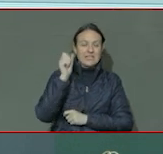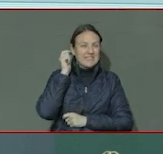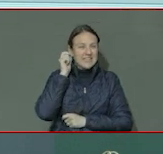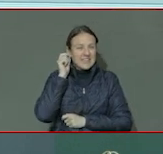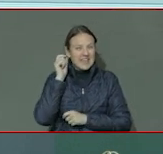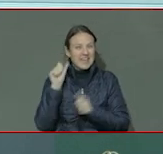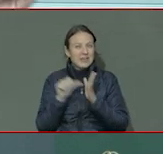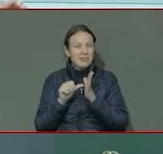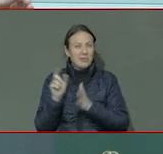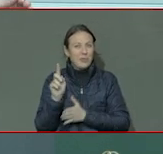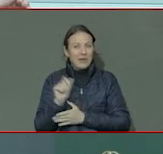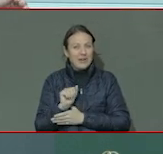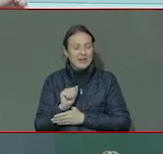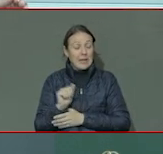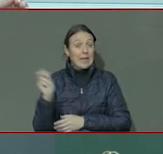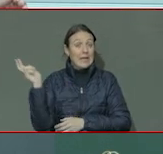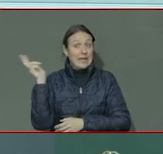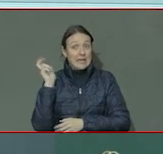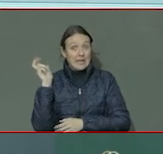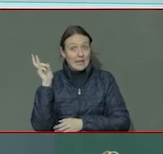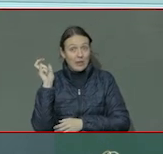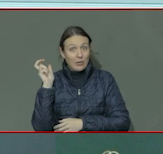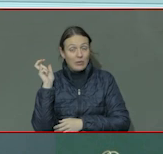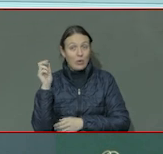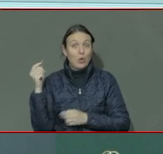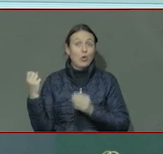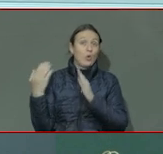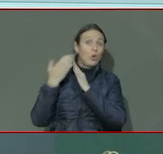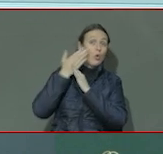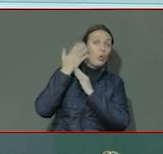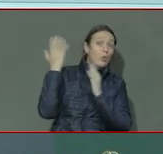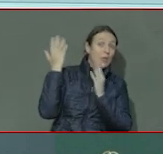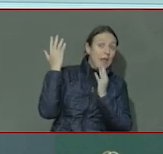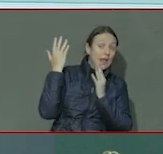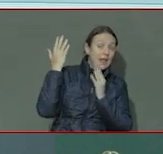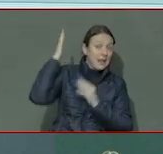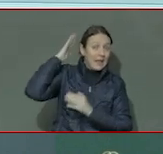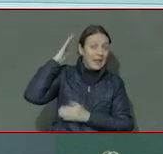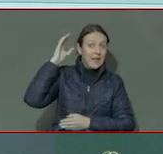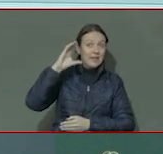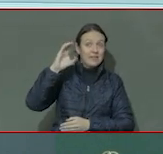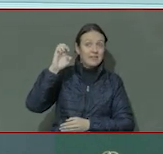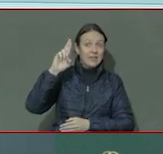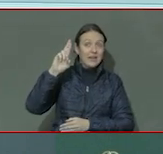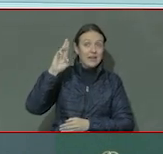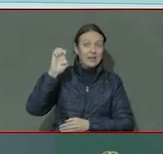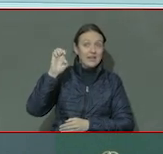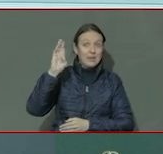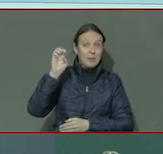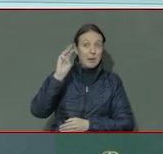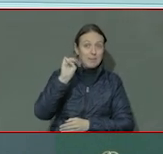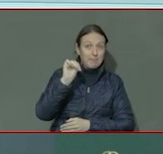to remember, hearing goes to the cerebrum. And then when we get to balance, it will go